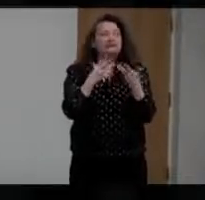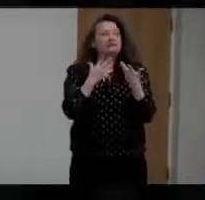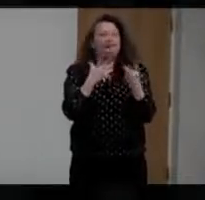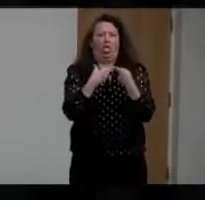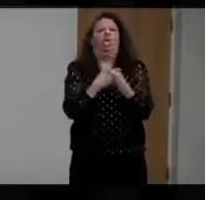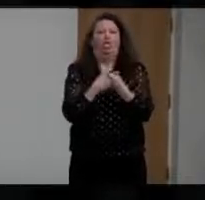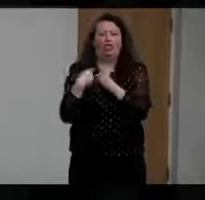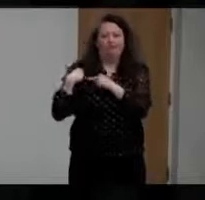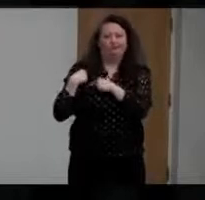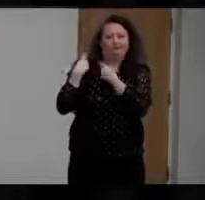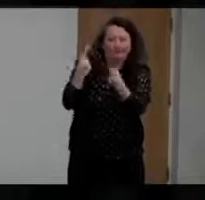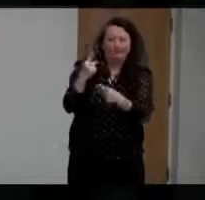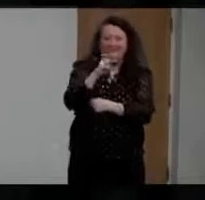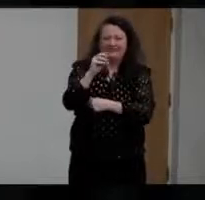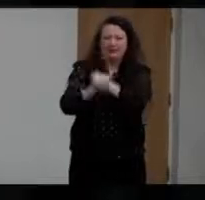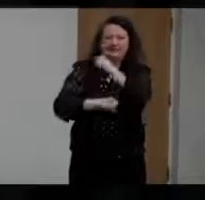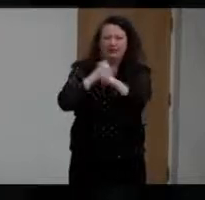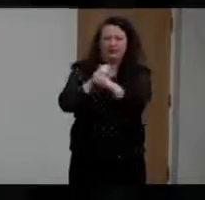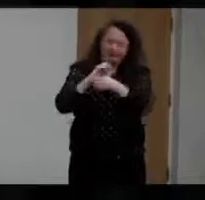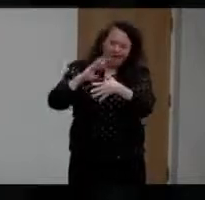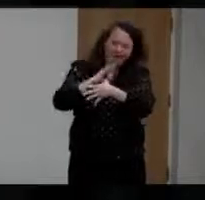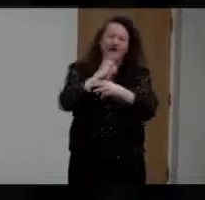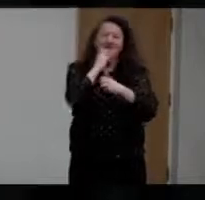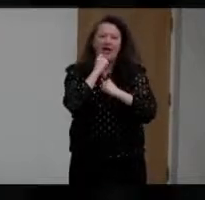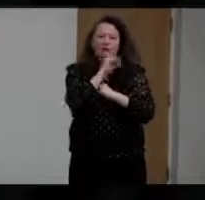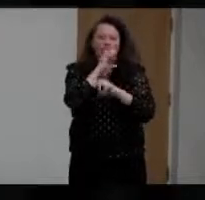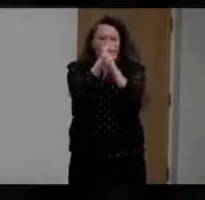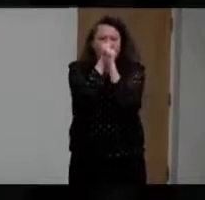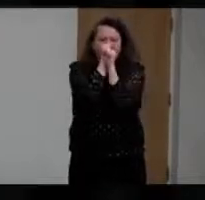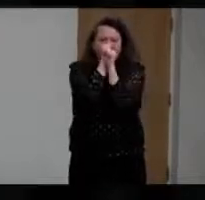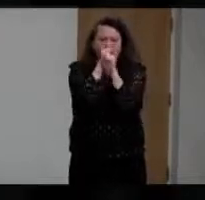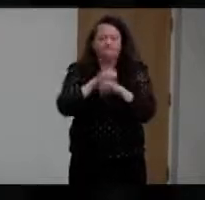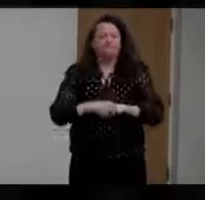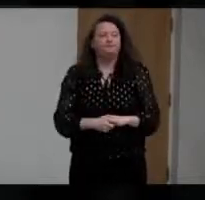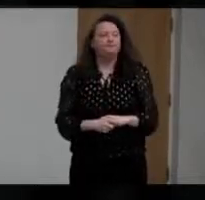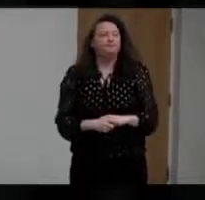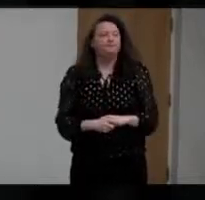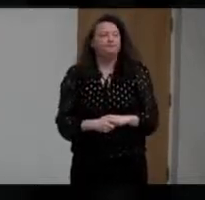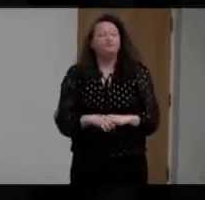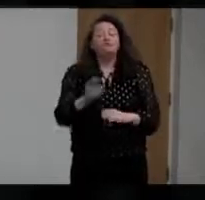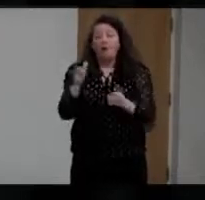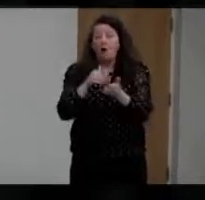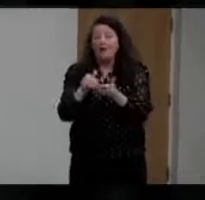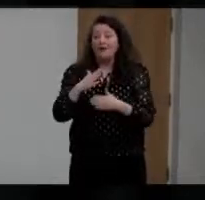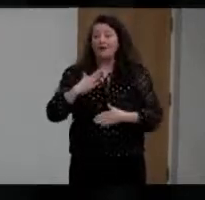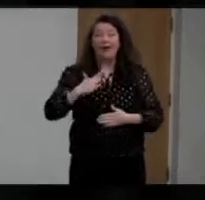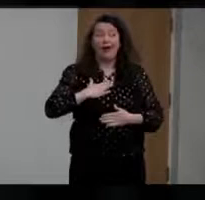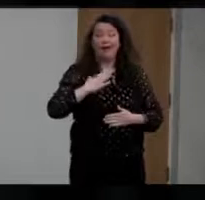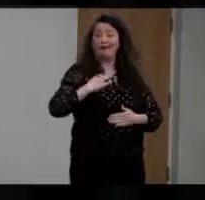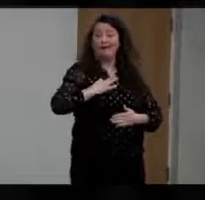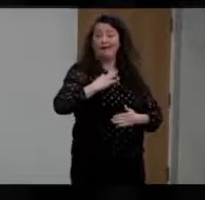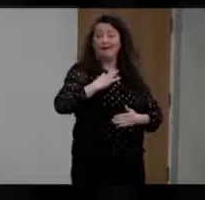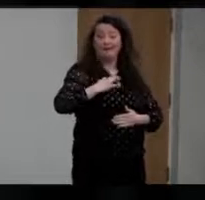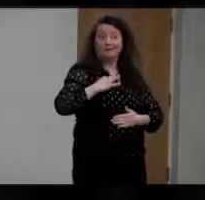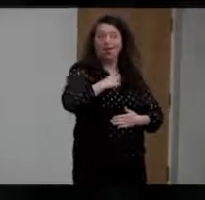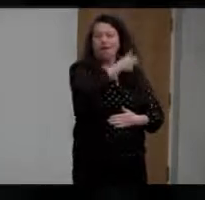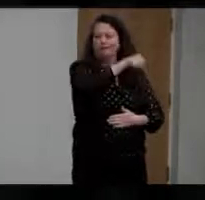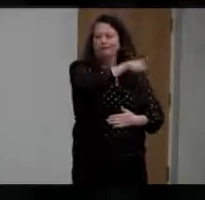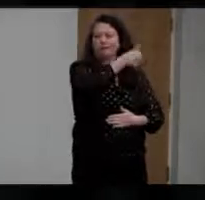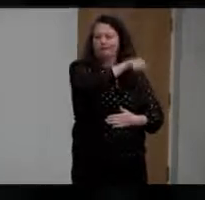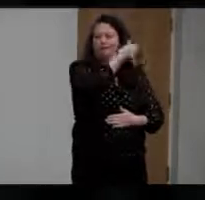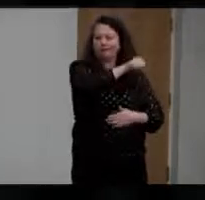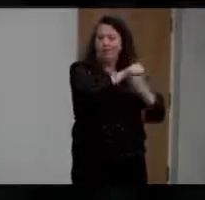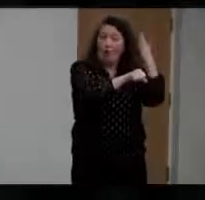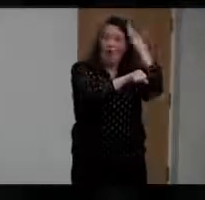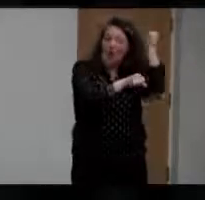have to overcome that. And even like for years, my grant applications were turned down because they said it's not science. You're throwing